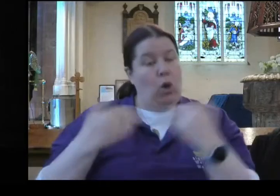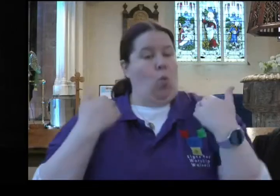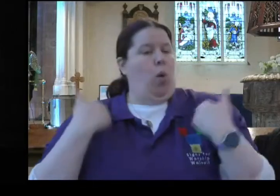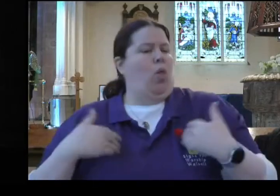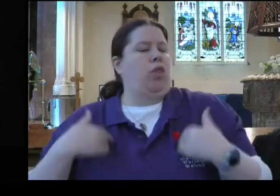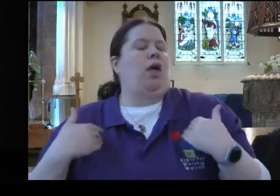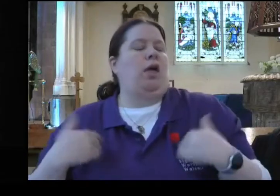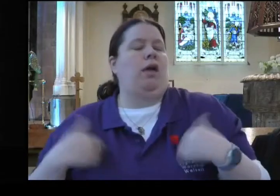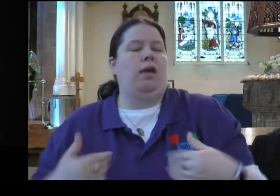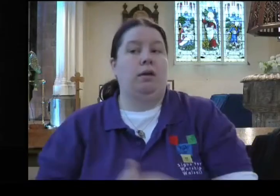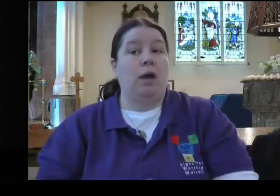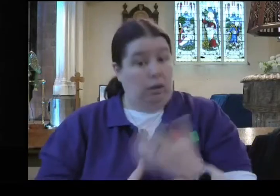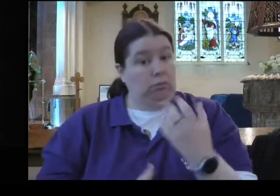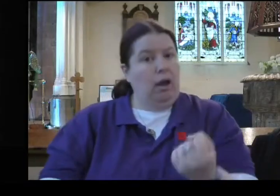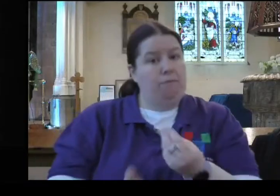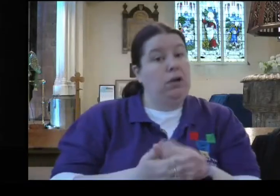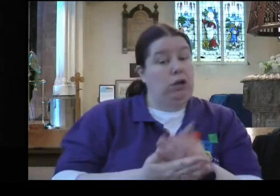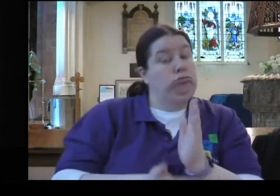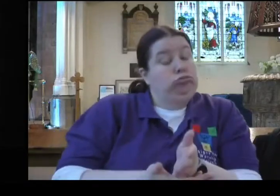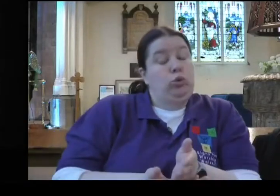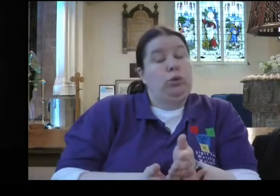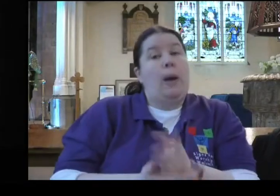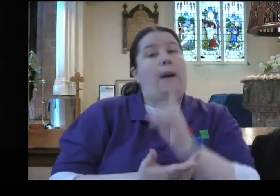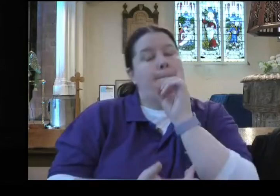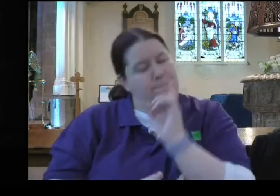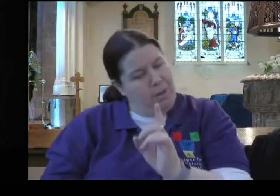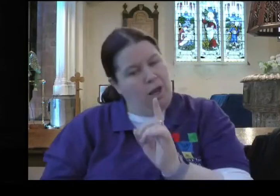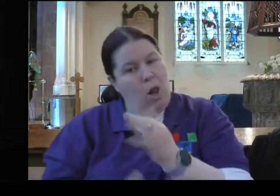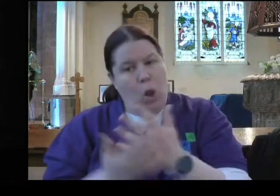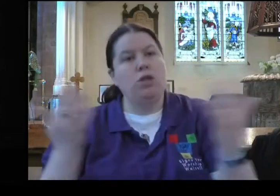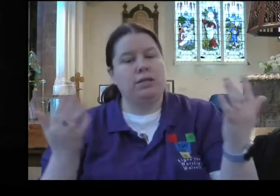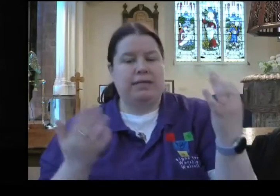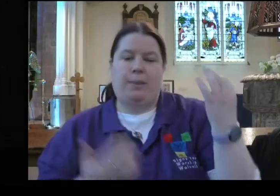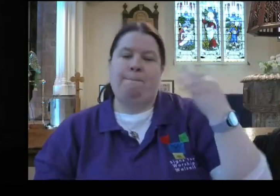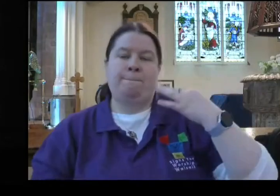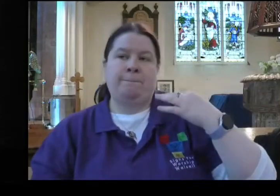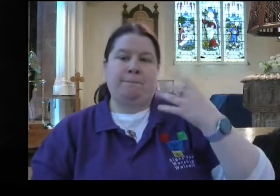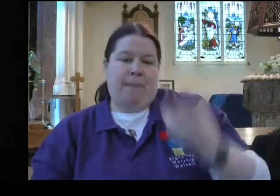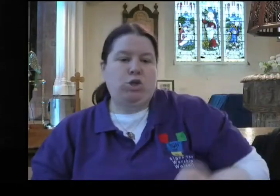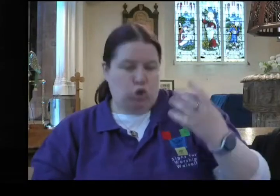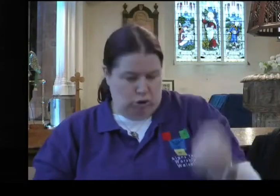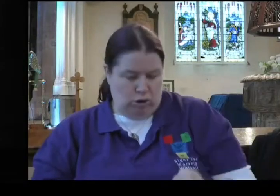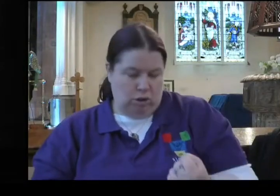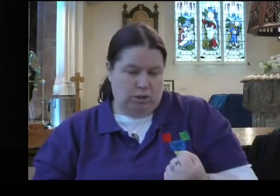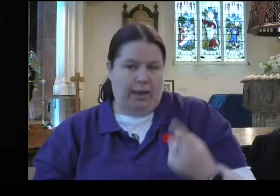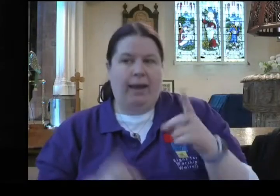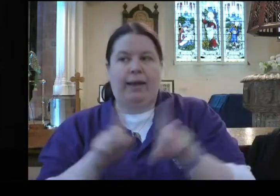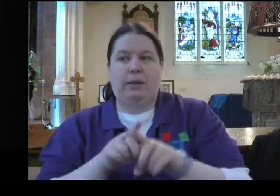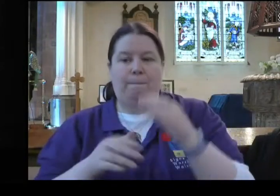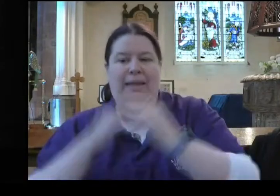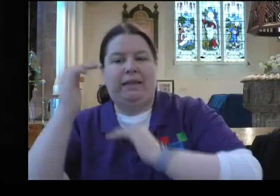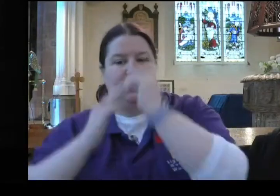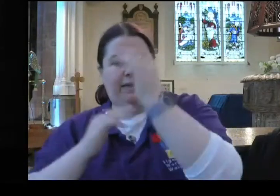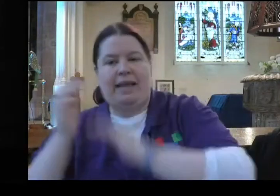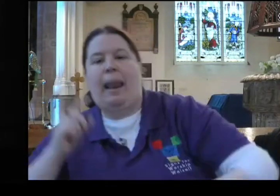wealthy, and it certainly does have money. Much of it is in pensions investments and in buildings and